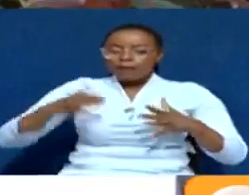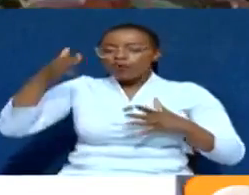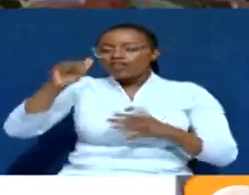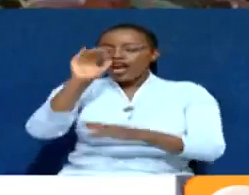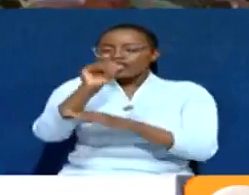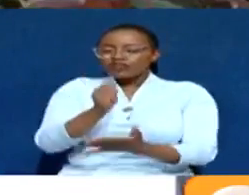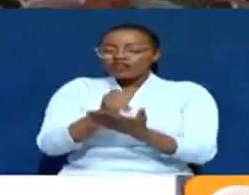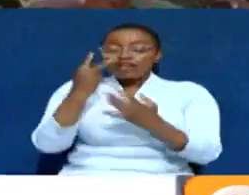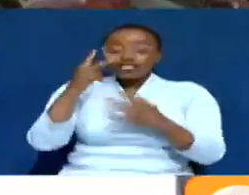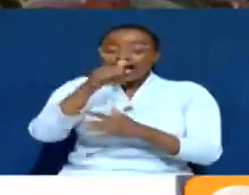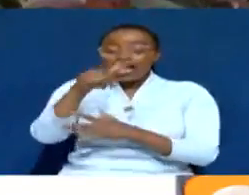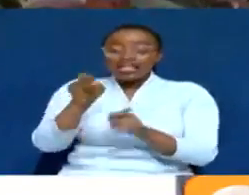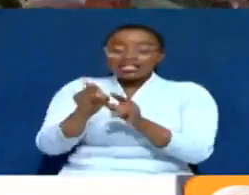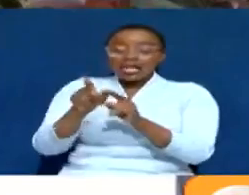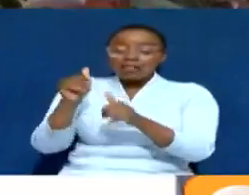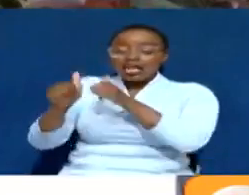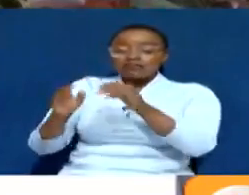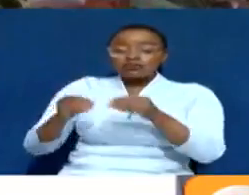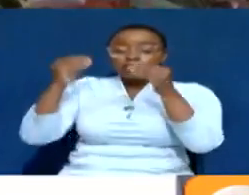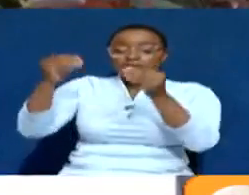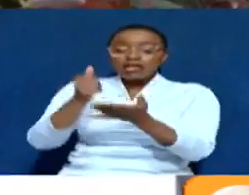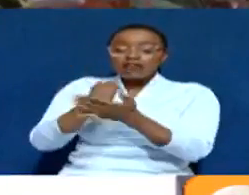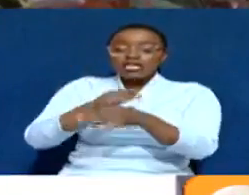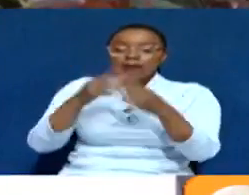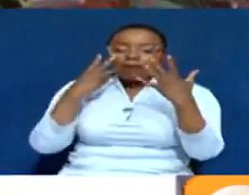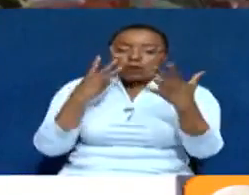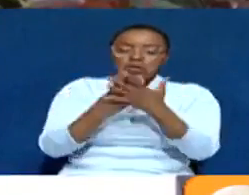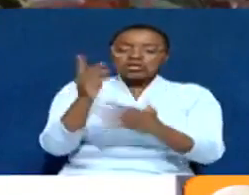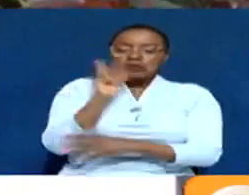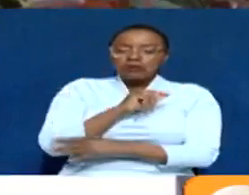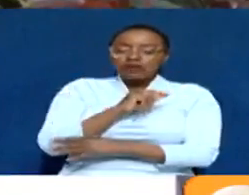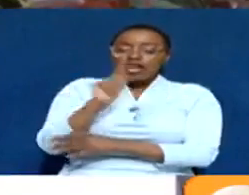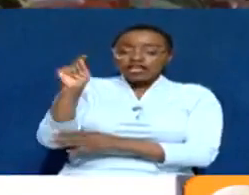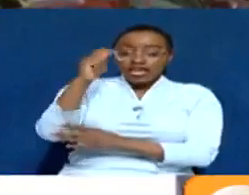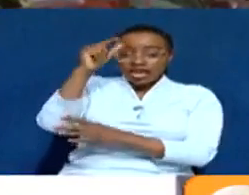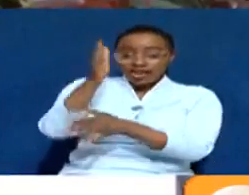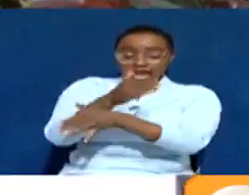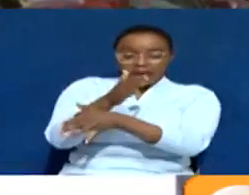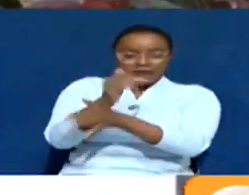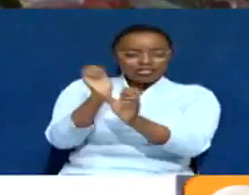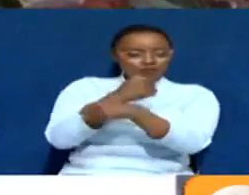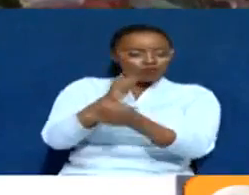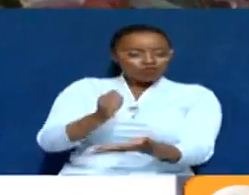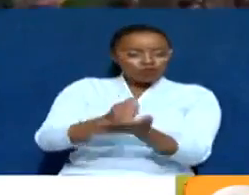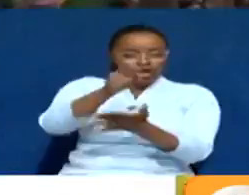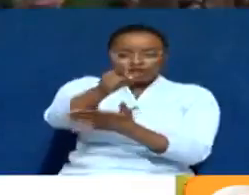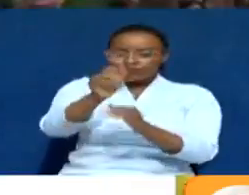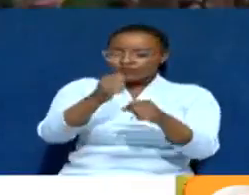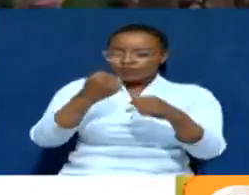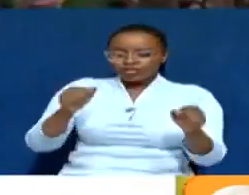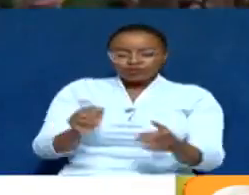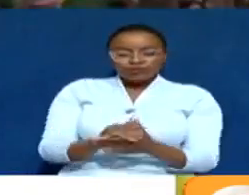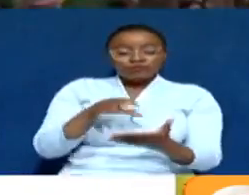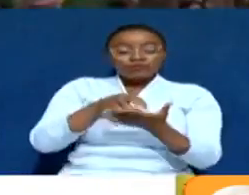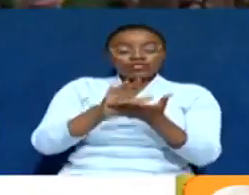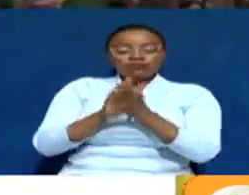msaada, na nimeona wengine wakinyimwa msaada nikiwa hapo nikishuhudia. Kwa hivyo embassy ya Kenya haiwezi kukusaidia. The